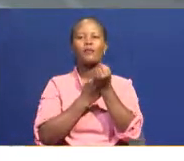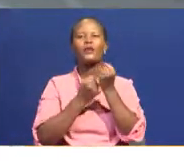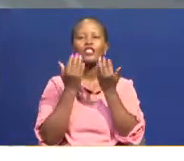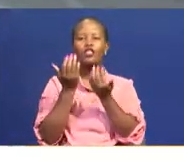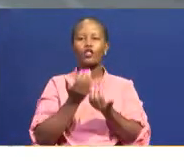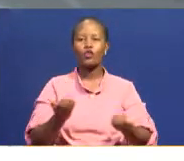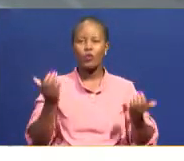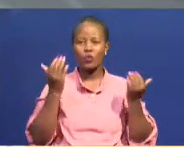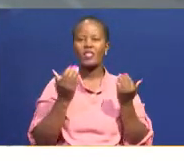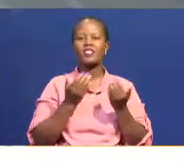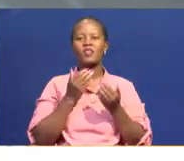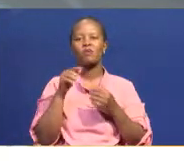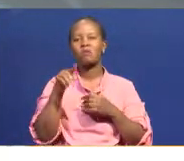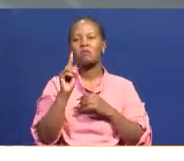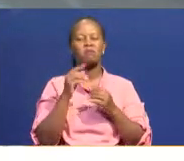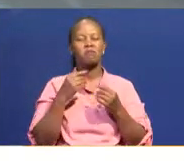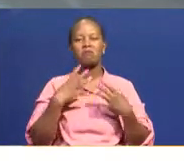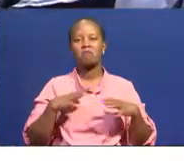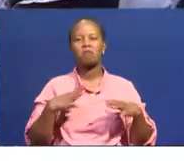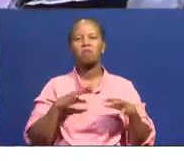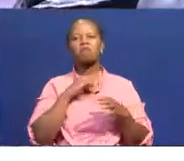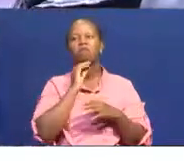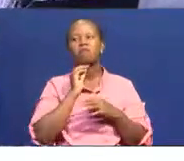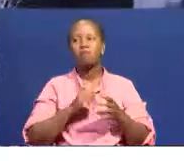children of the bereaved.